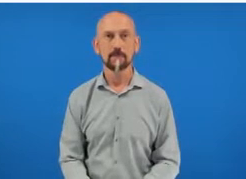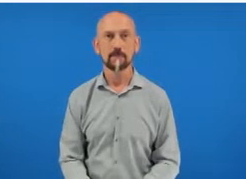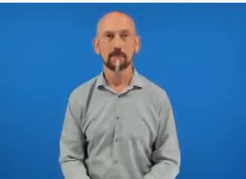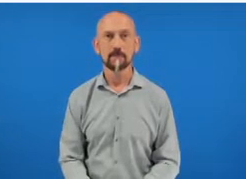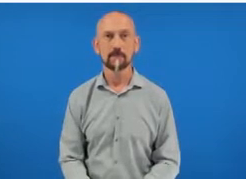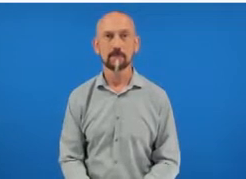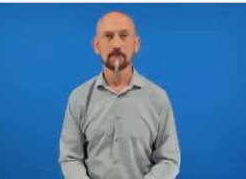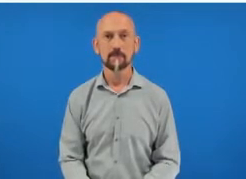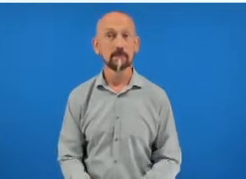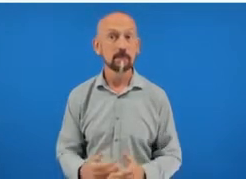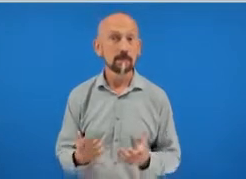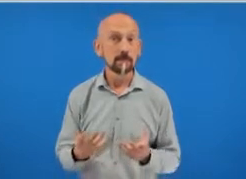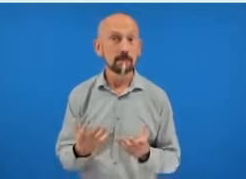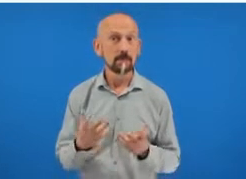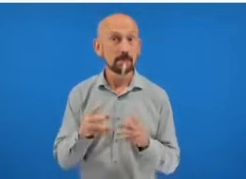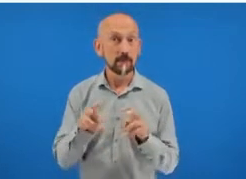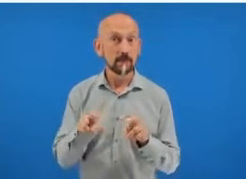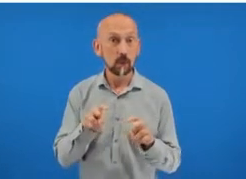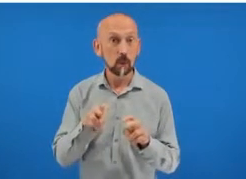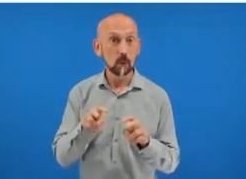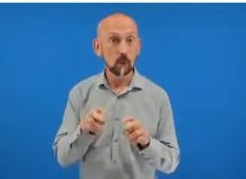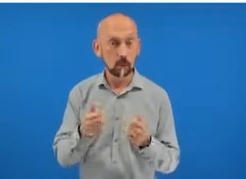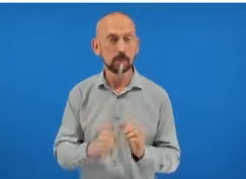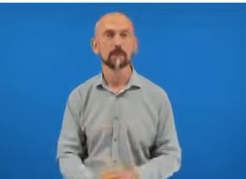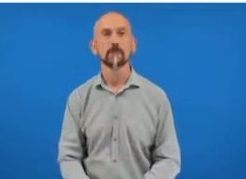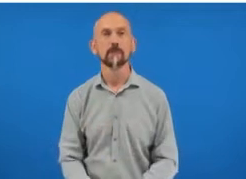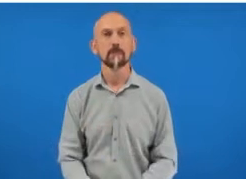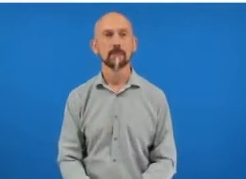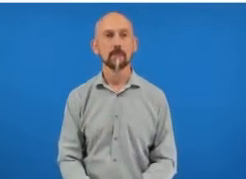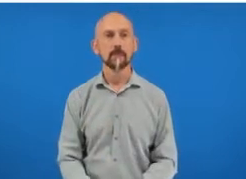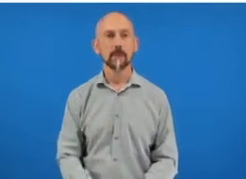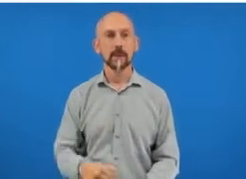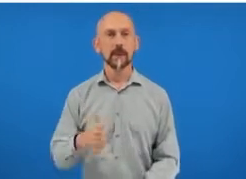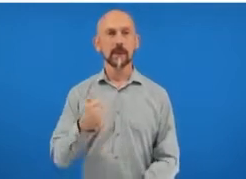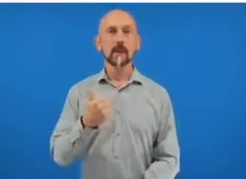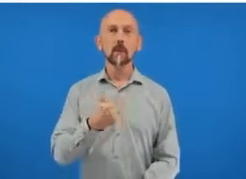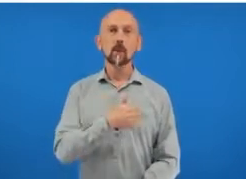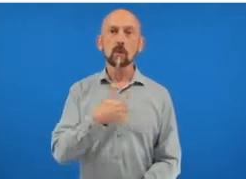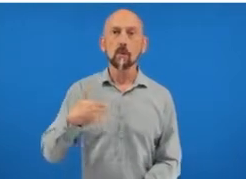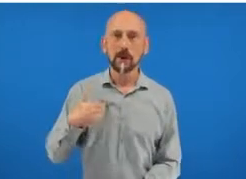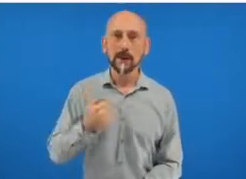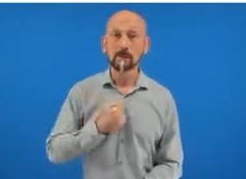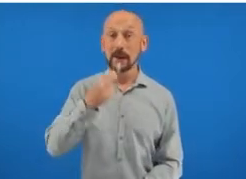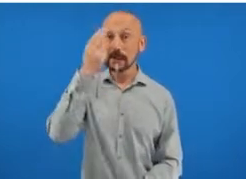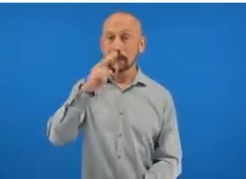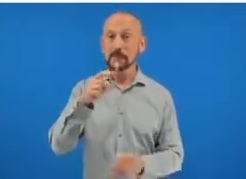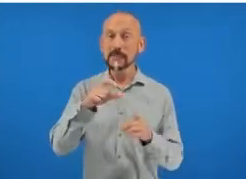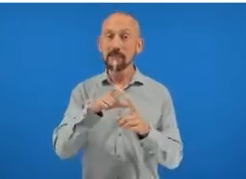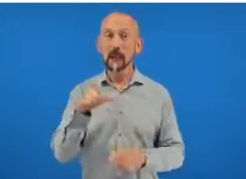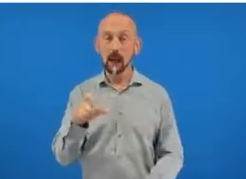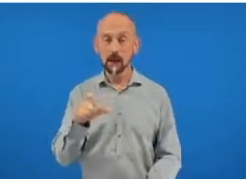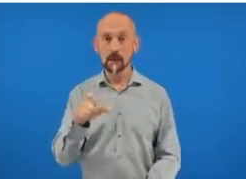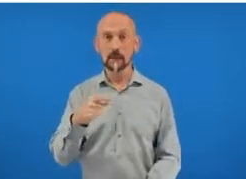Shall we play the recording? Good morning. My name is David Clark, and it's a pleasure to join you today to talk about how